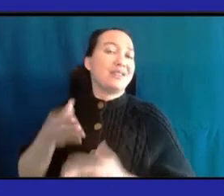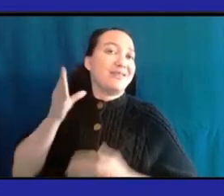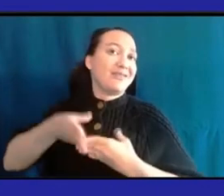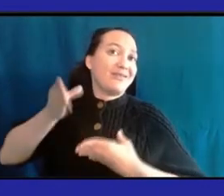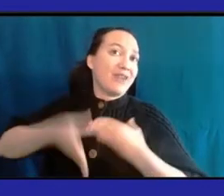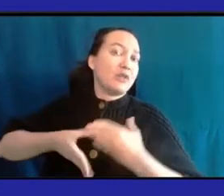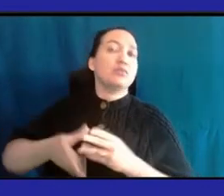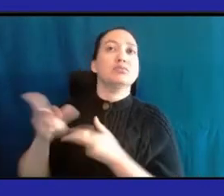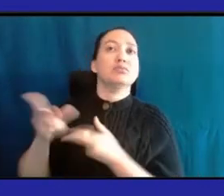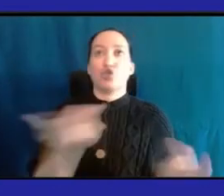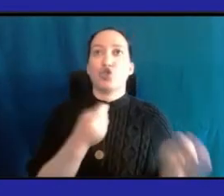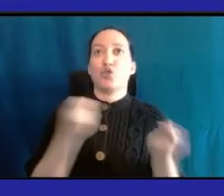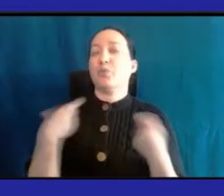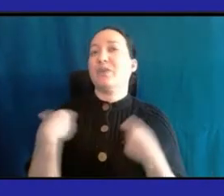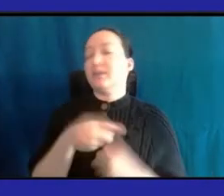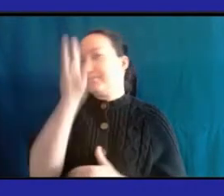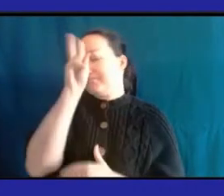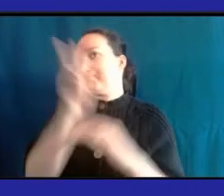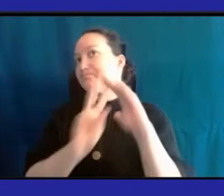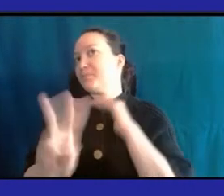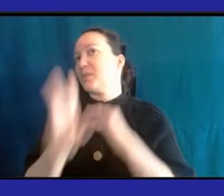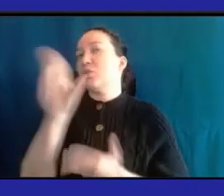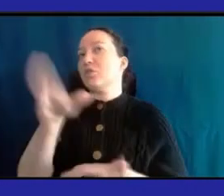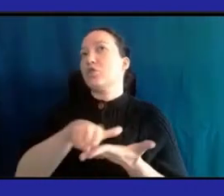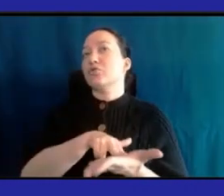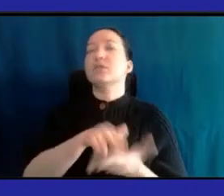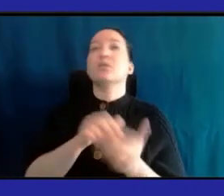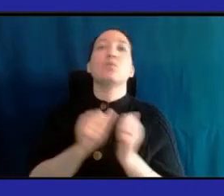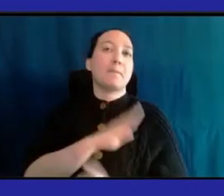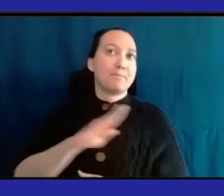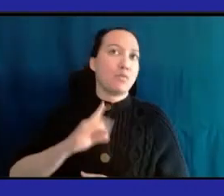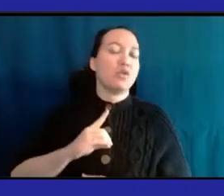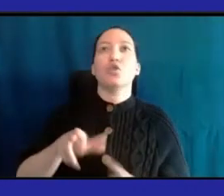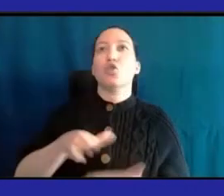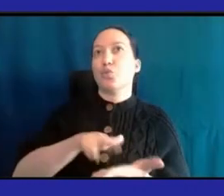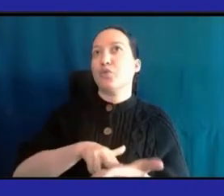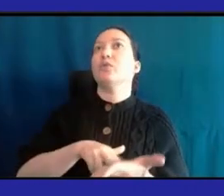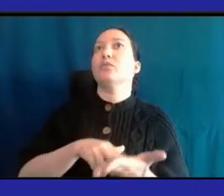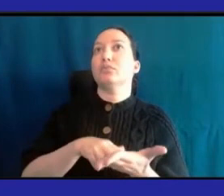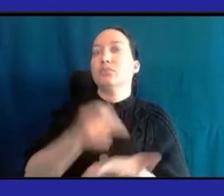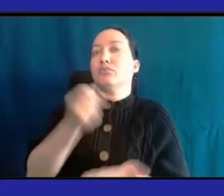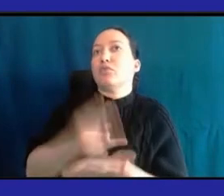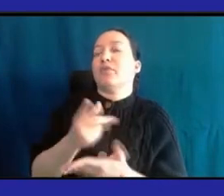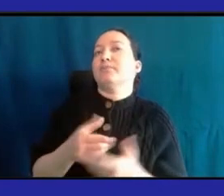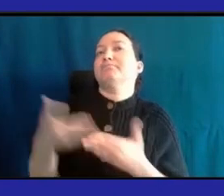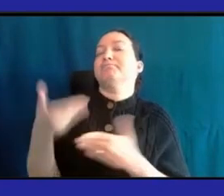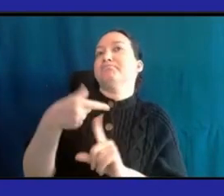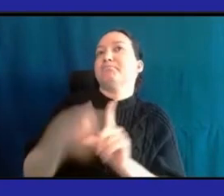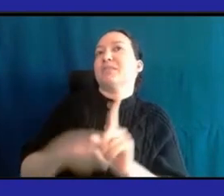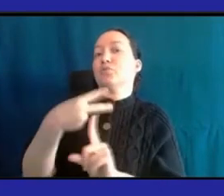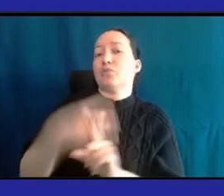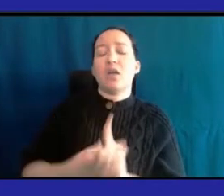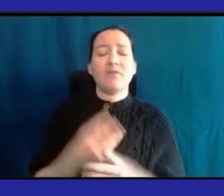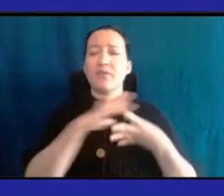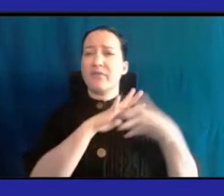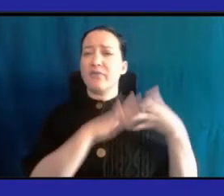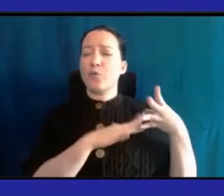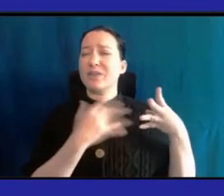procurement, and we anticipate bringing these contracts to the board for approval in the upcoming months. We have four items this month: